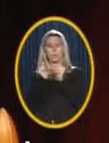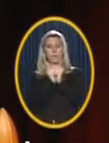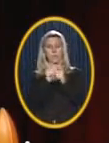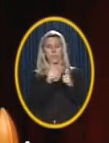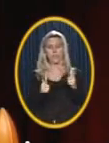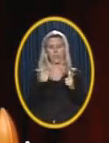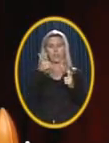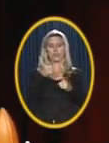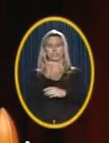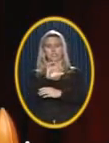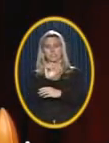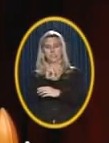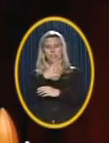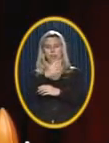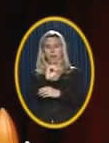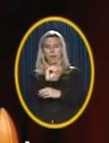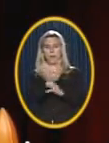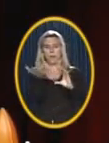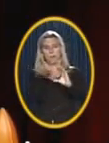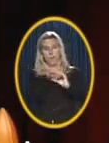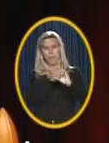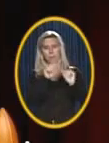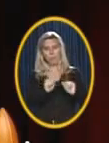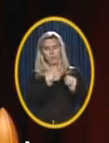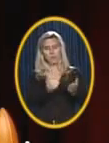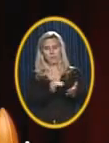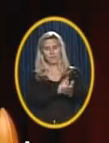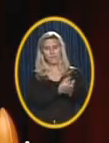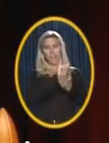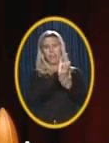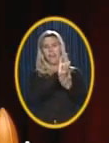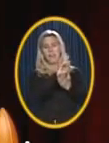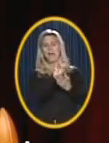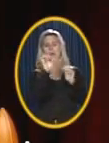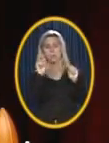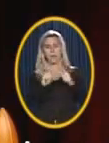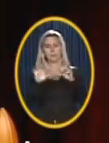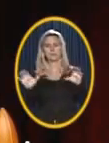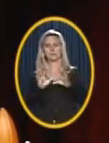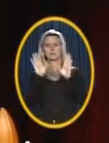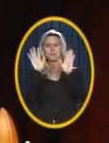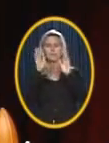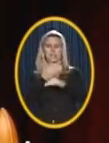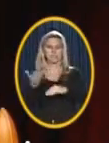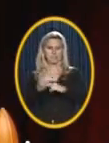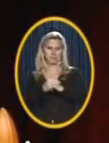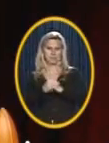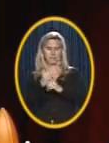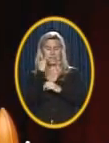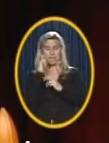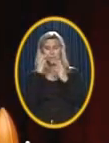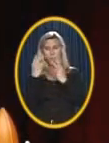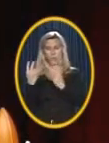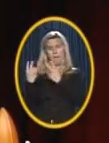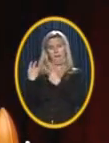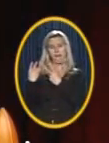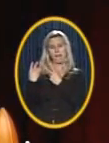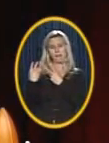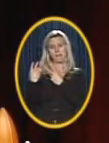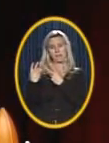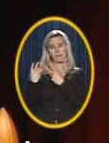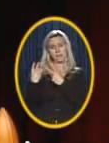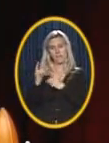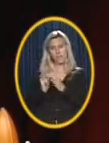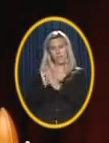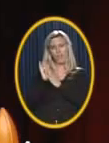cargo we could carry into orbit, and we've been able to do some fantastic things. You know, if you just look back over